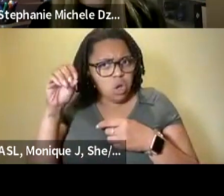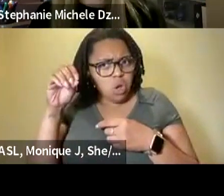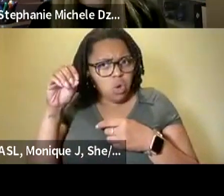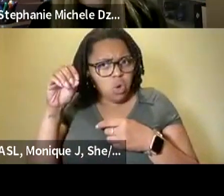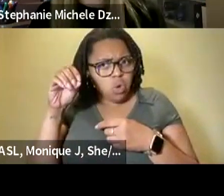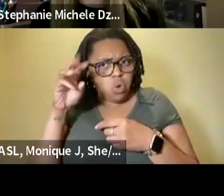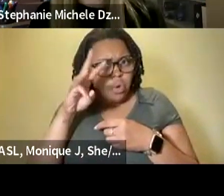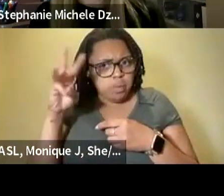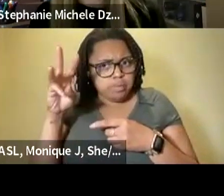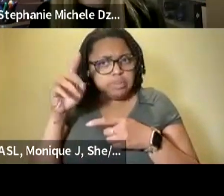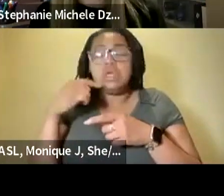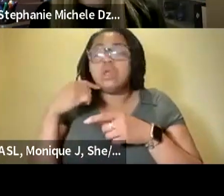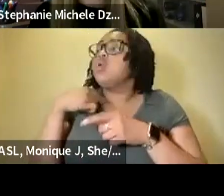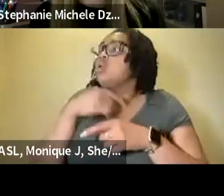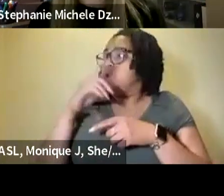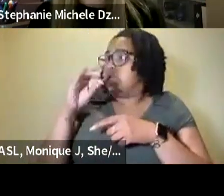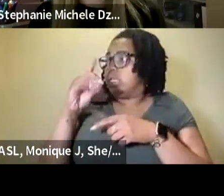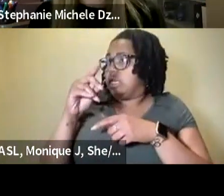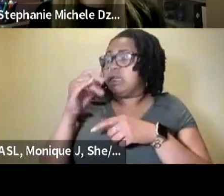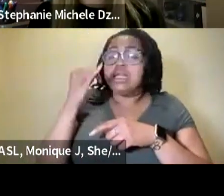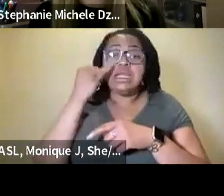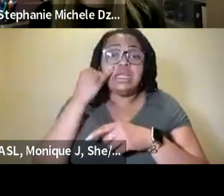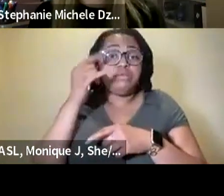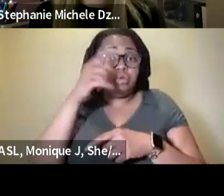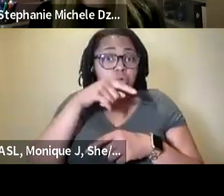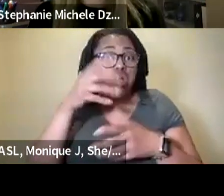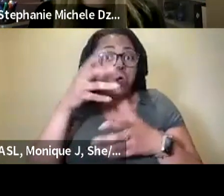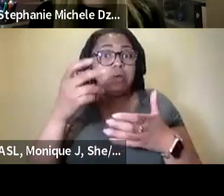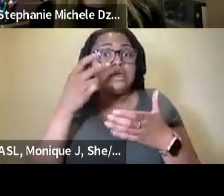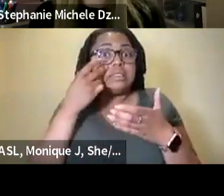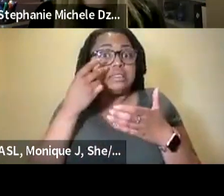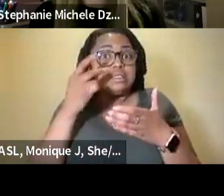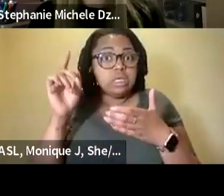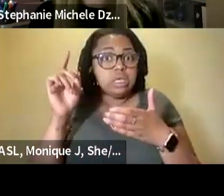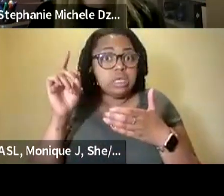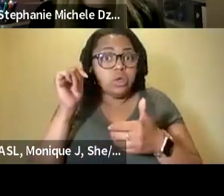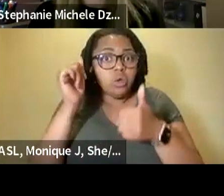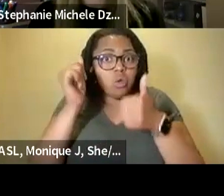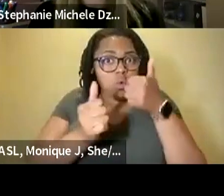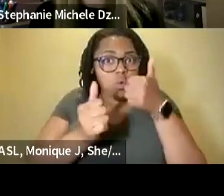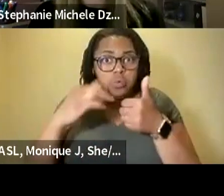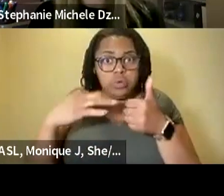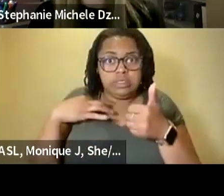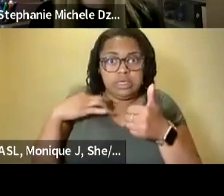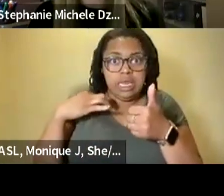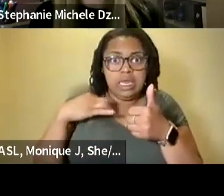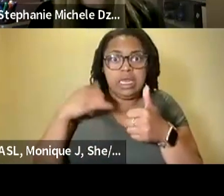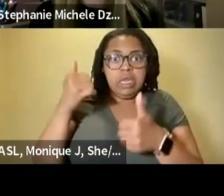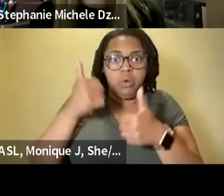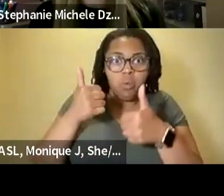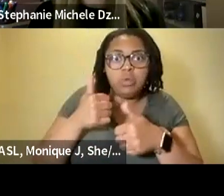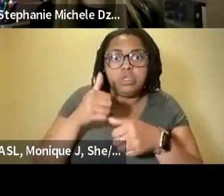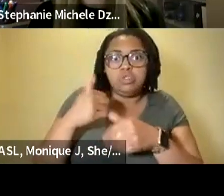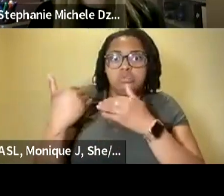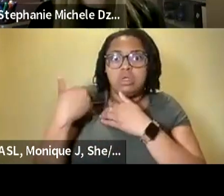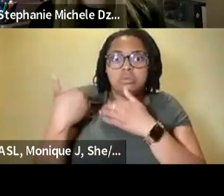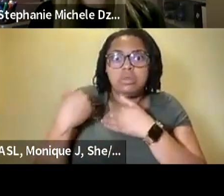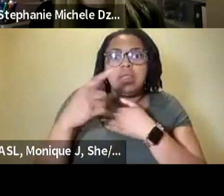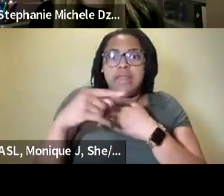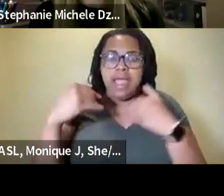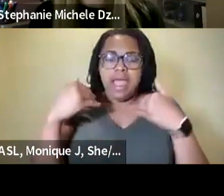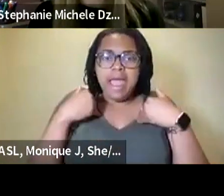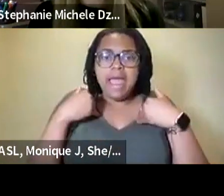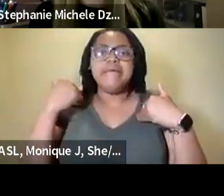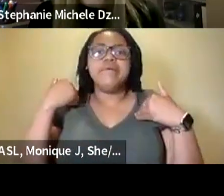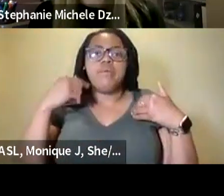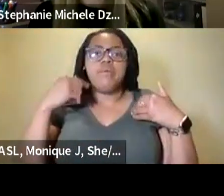But anyone that, you know, wanted to see where the candidates landed on positions or particular issues, that we made that available to